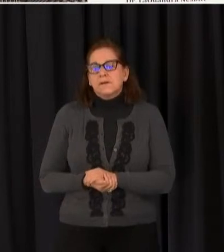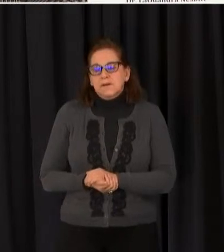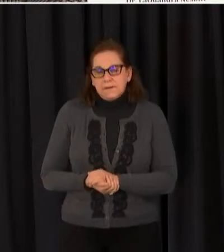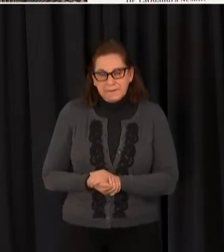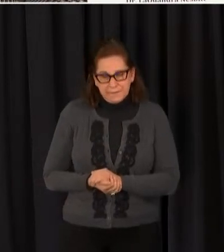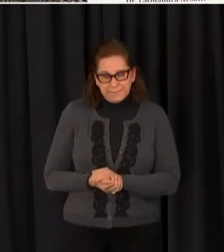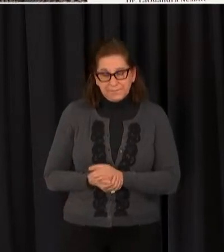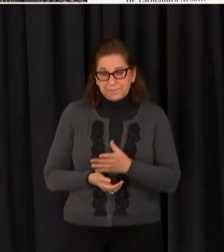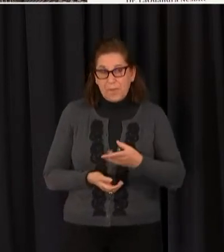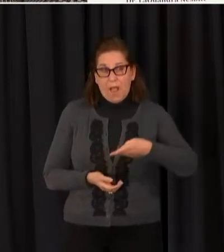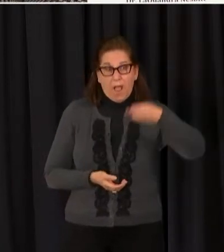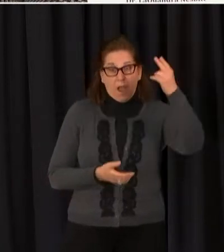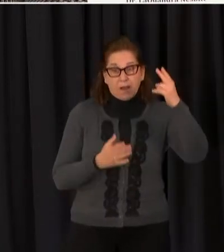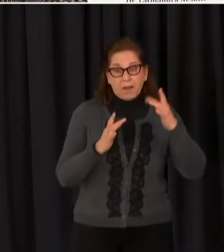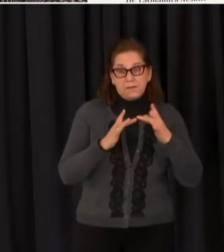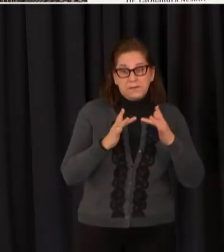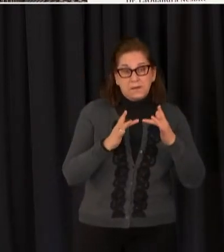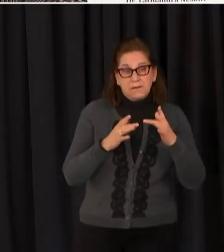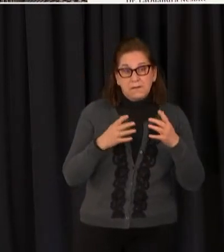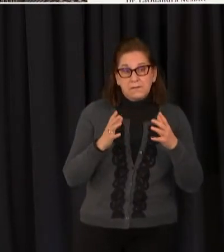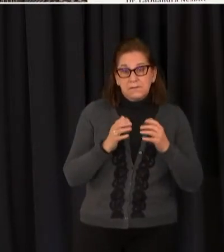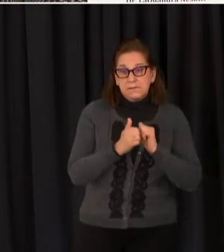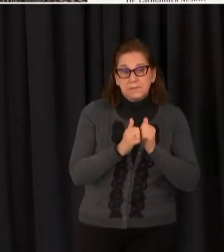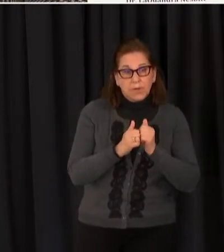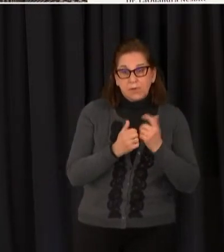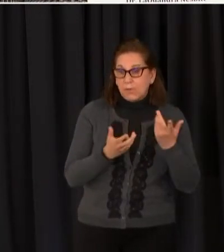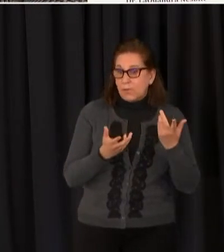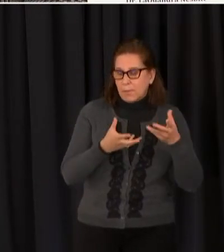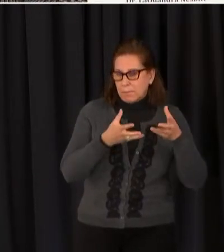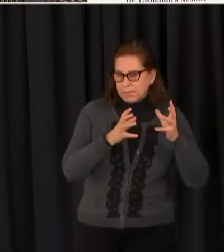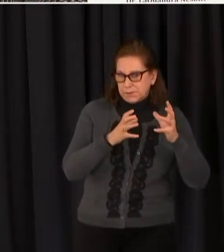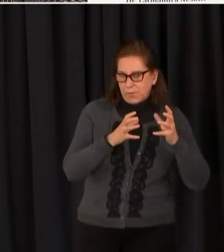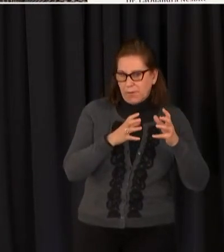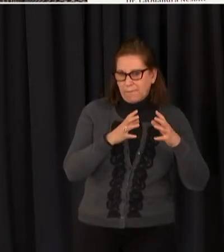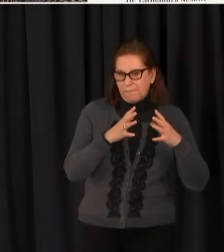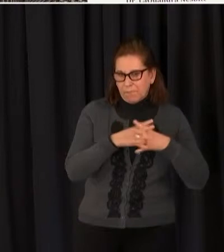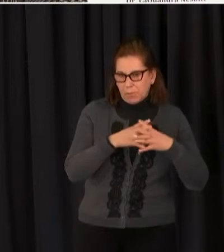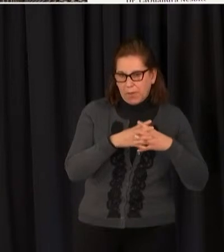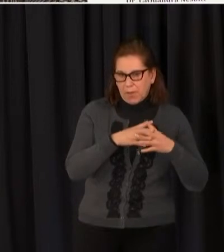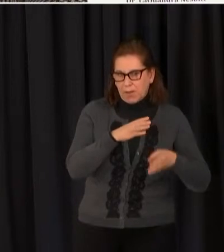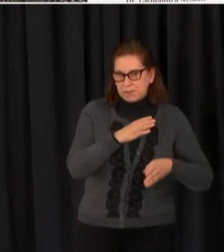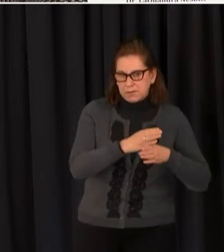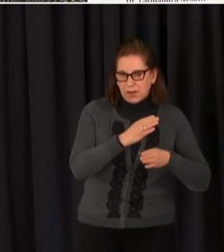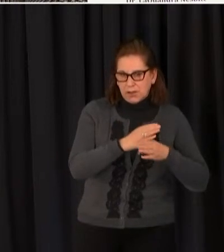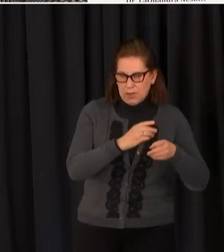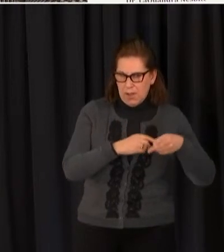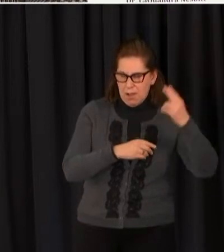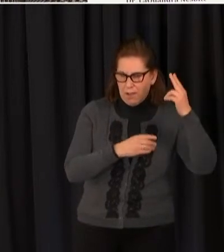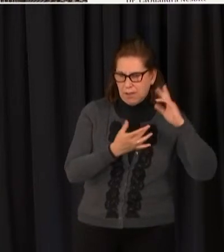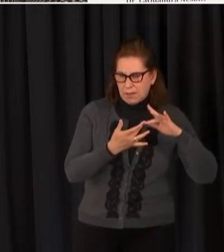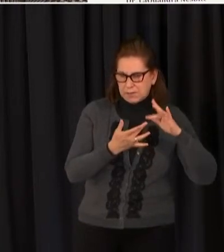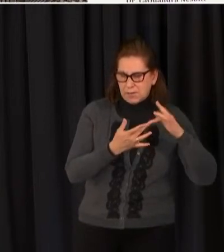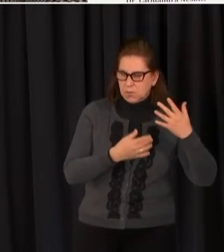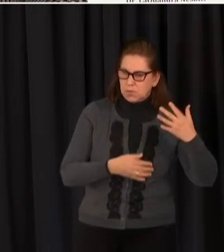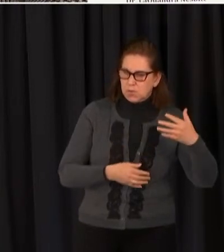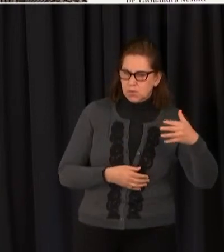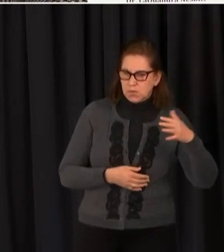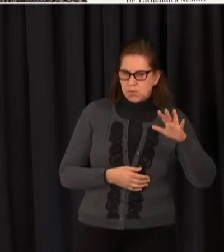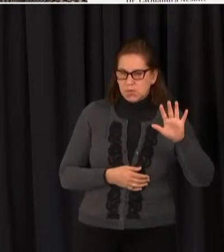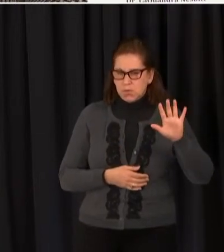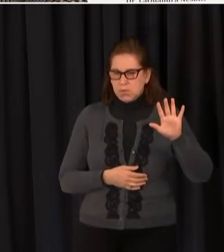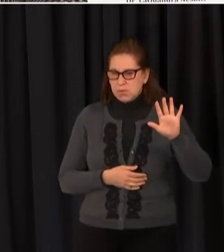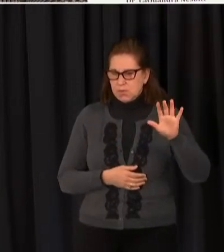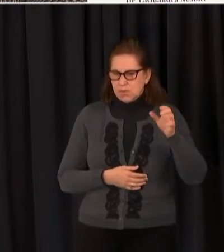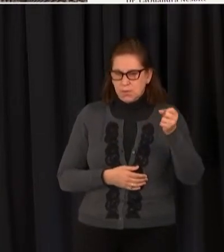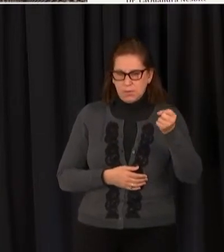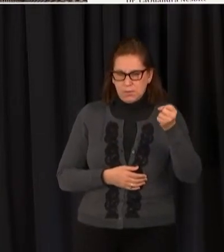contact sports such as basketball, football, soccer, we're recommending at this time that only organized drills